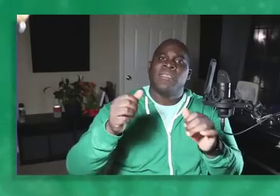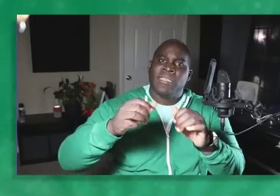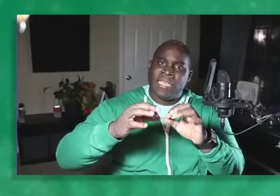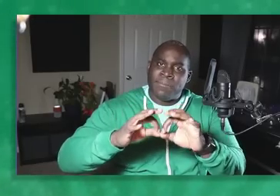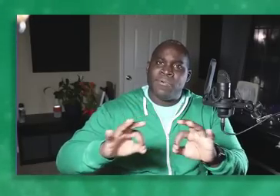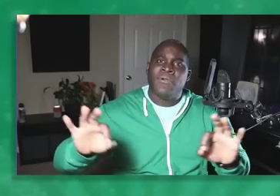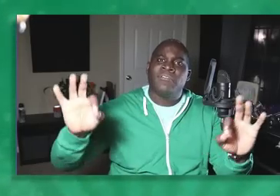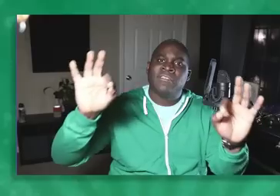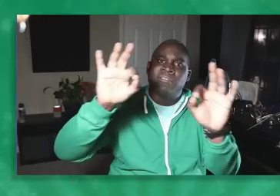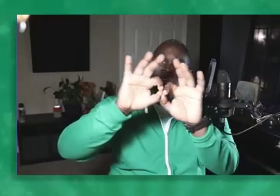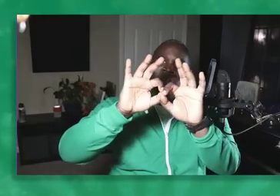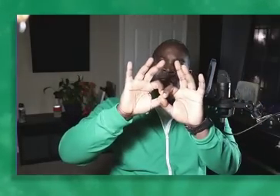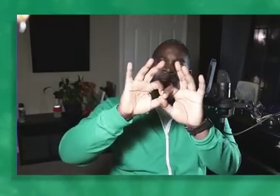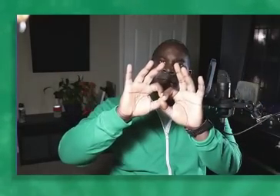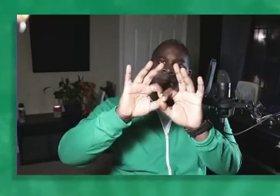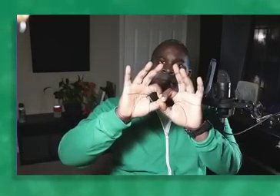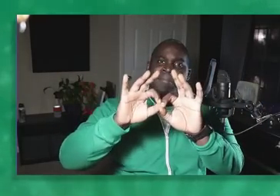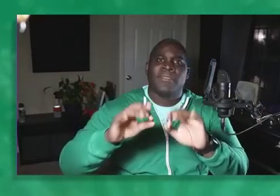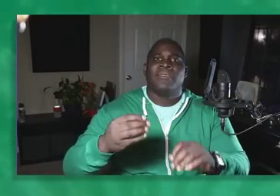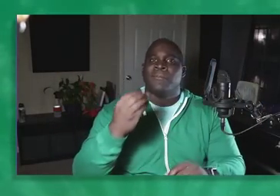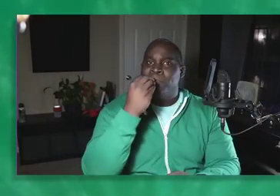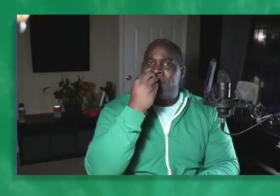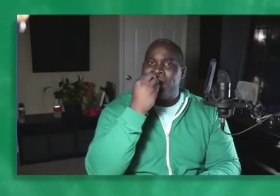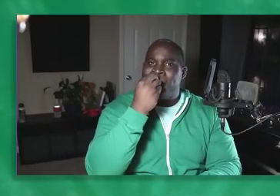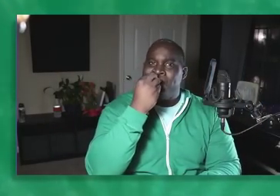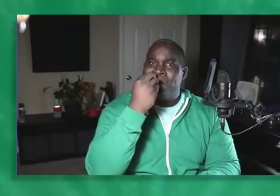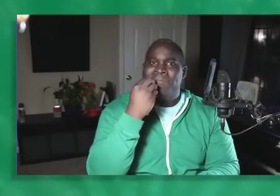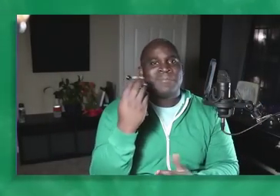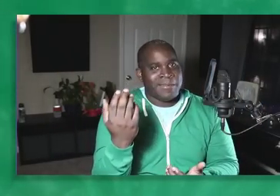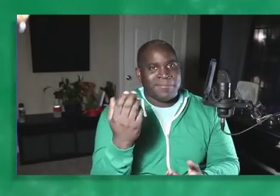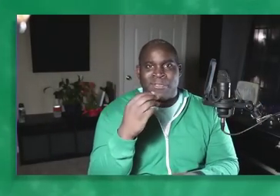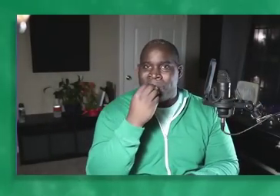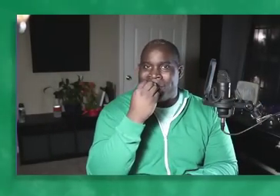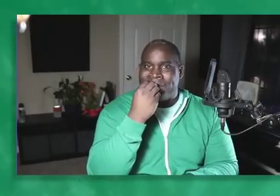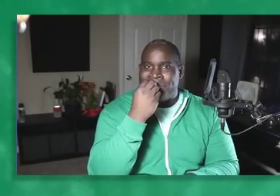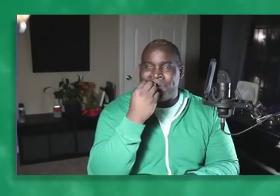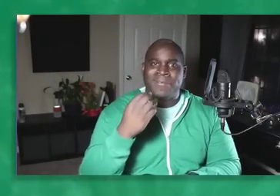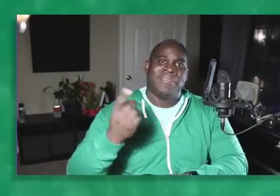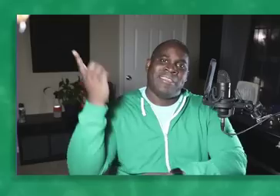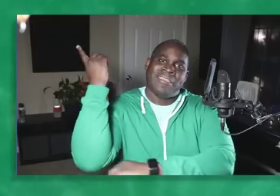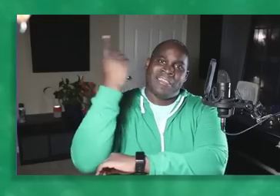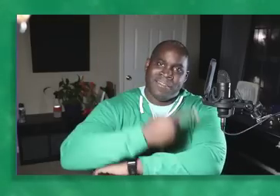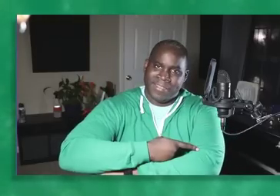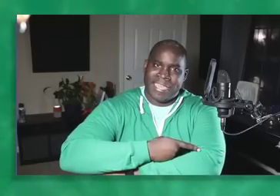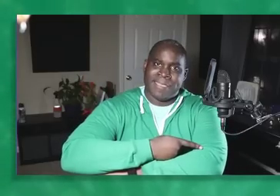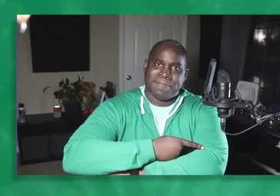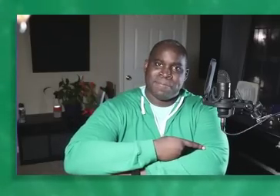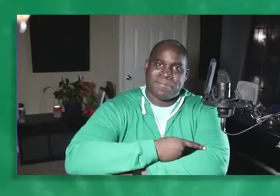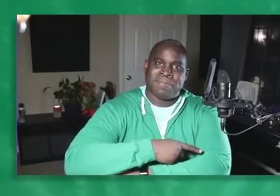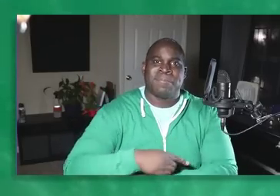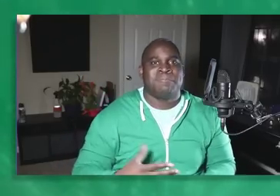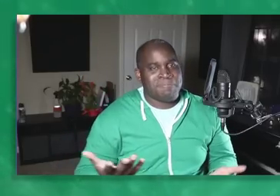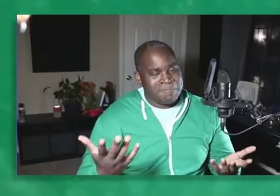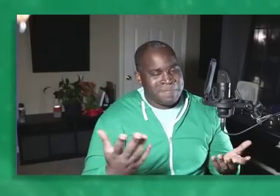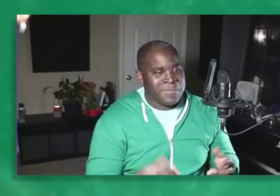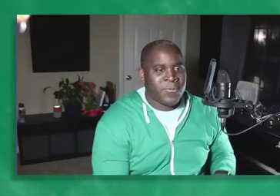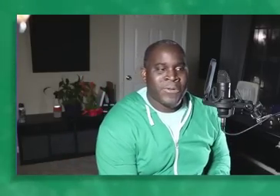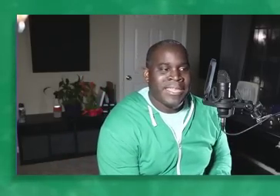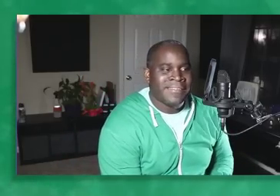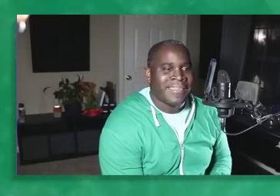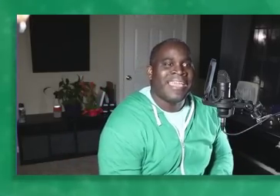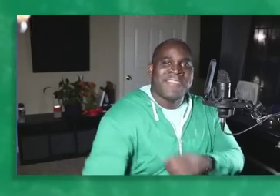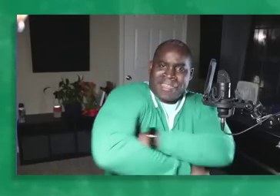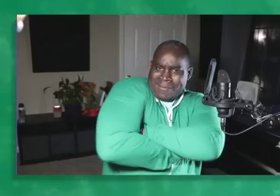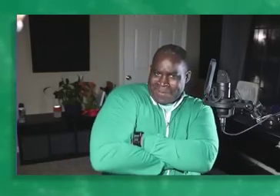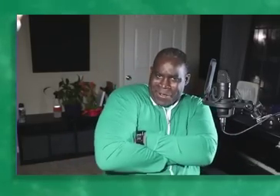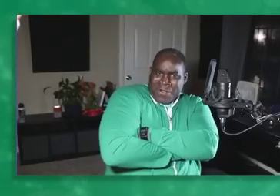most important meal, going back to the food of the day. It's pretty